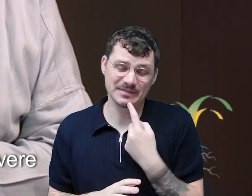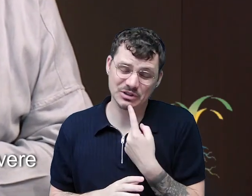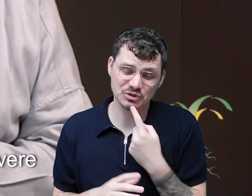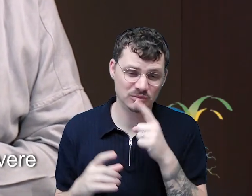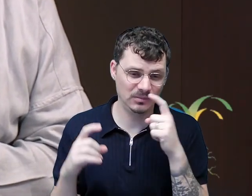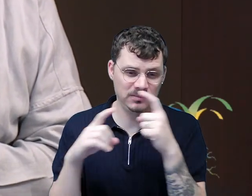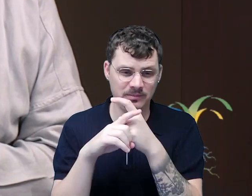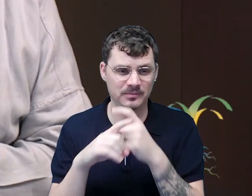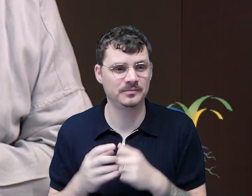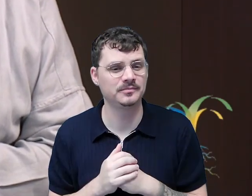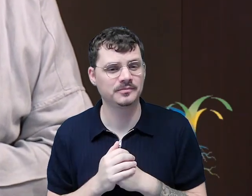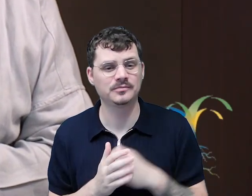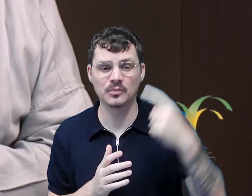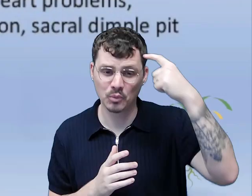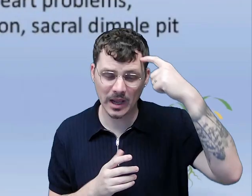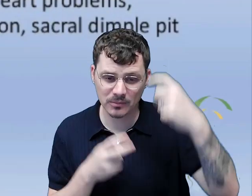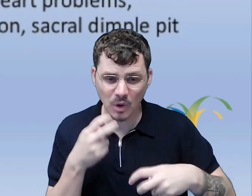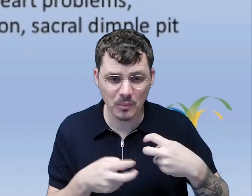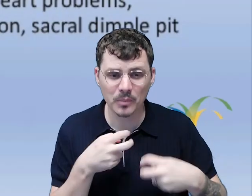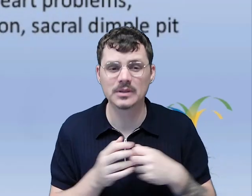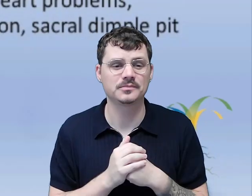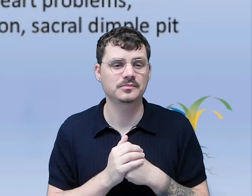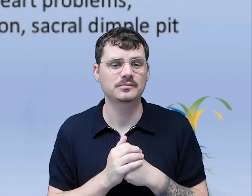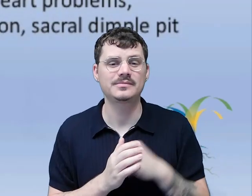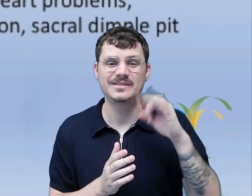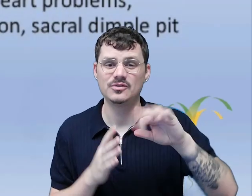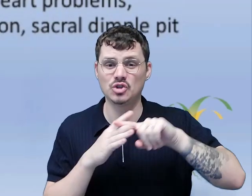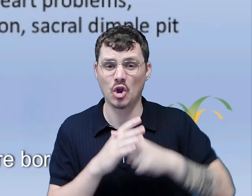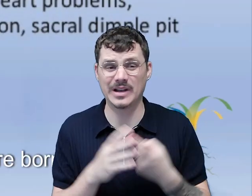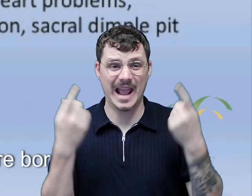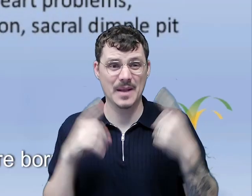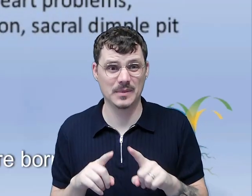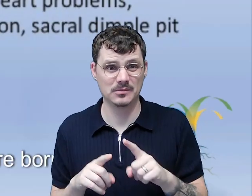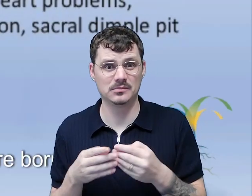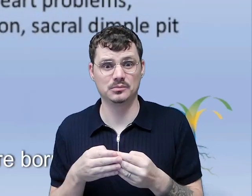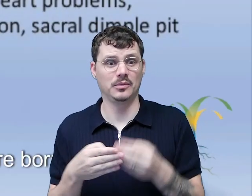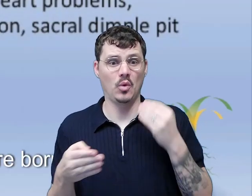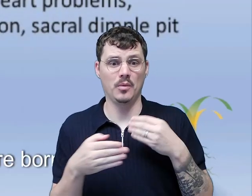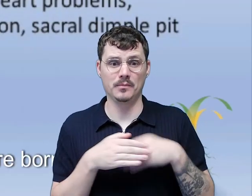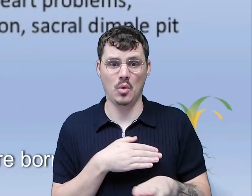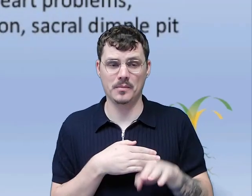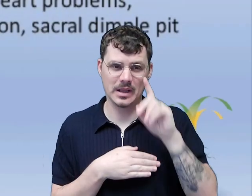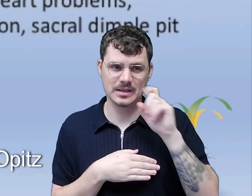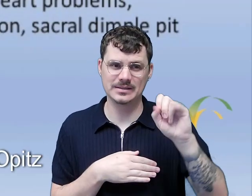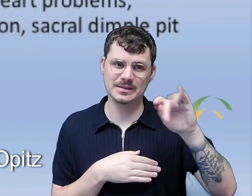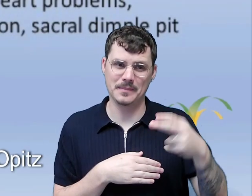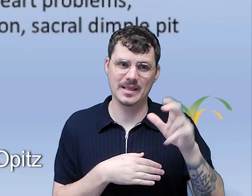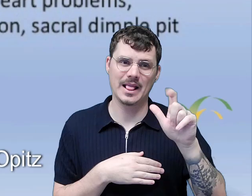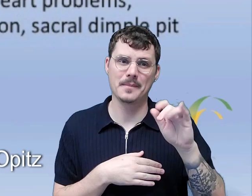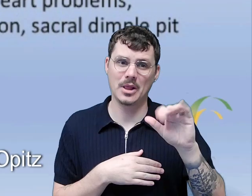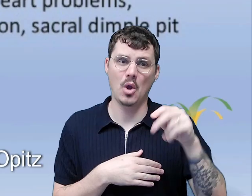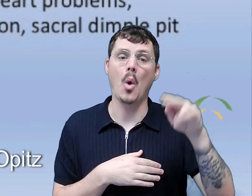pretty severe complications. Brain problems, if this starts to happen before you're born, because you